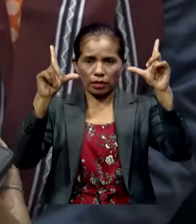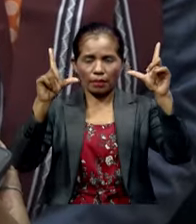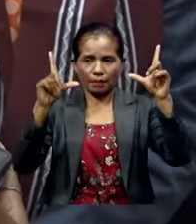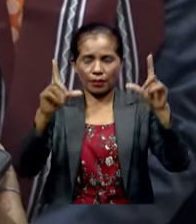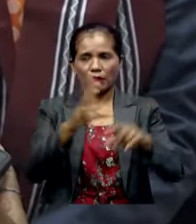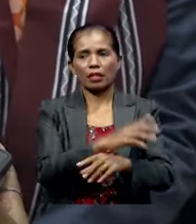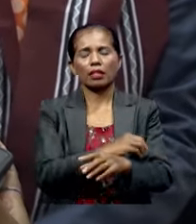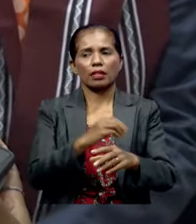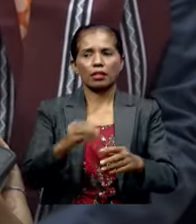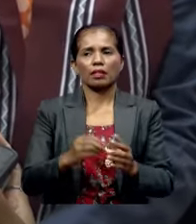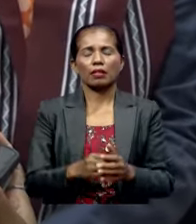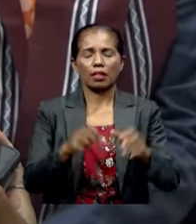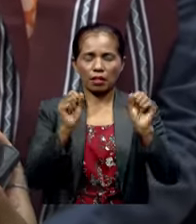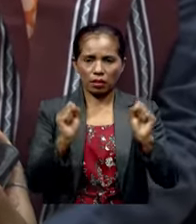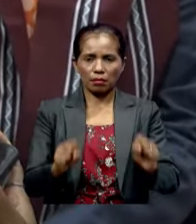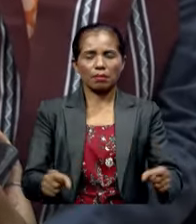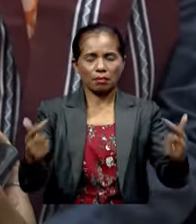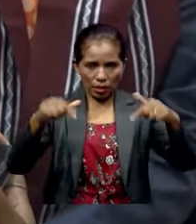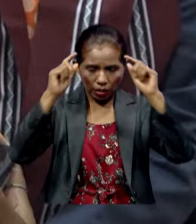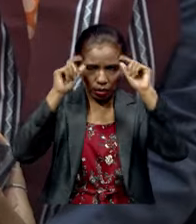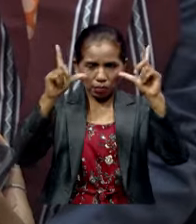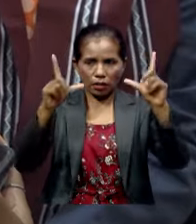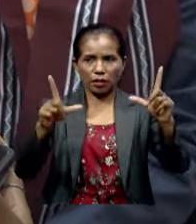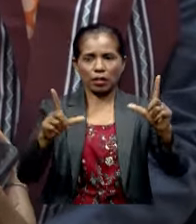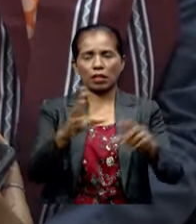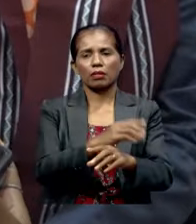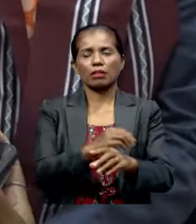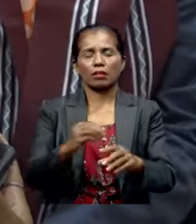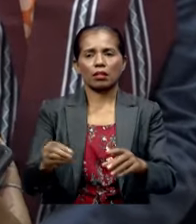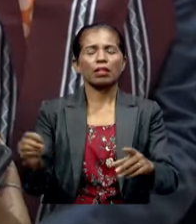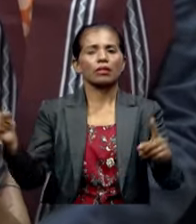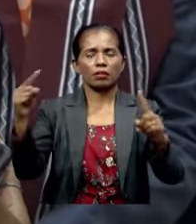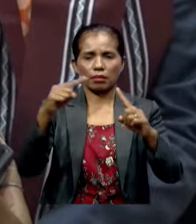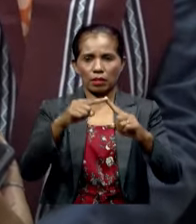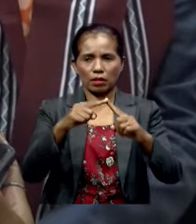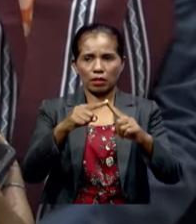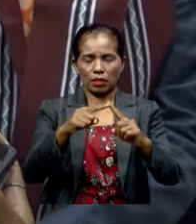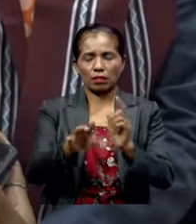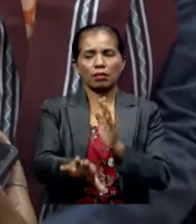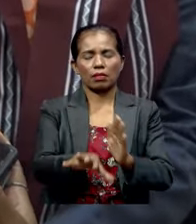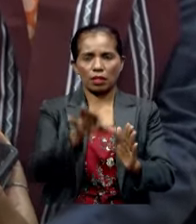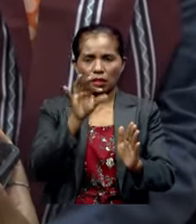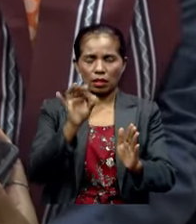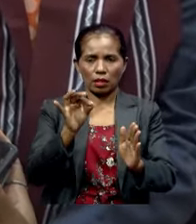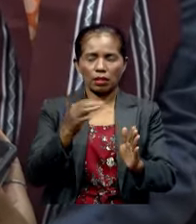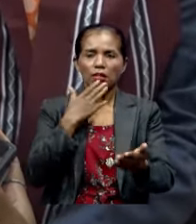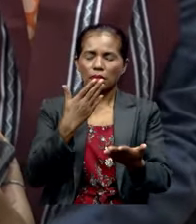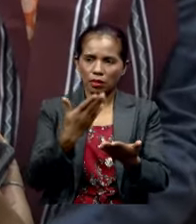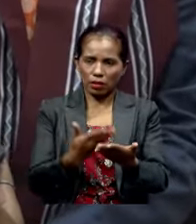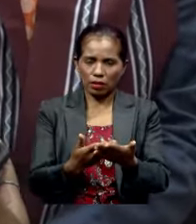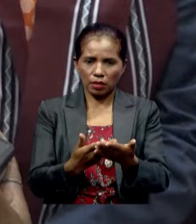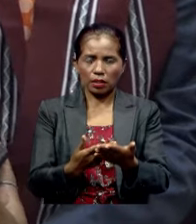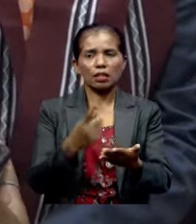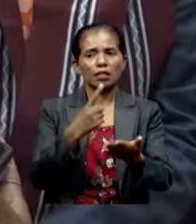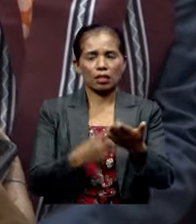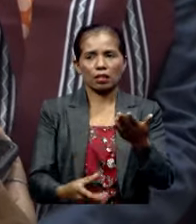they came to Timor-Leste last August to find potential sites